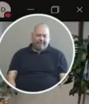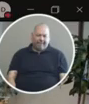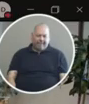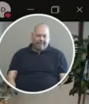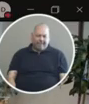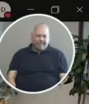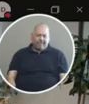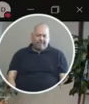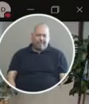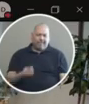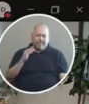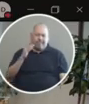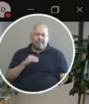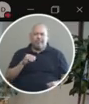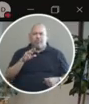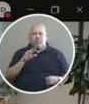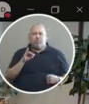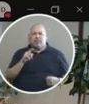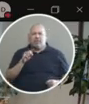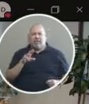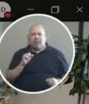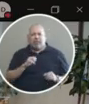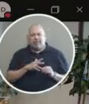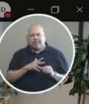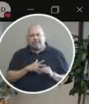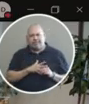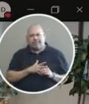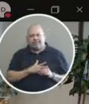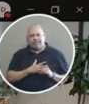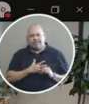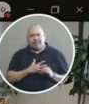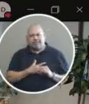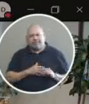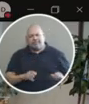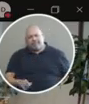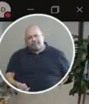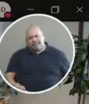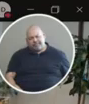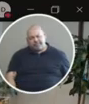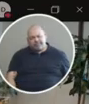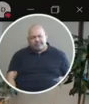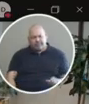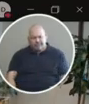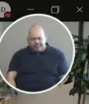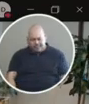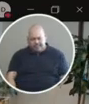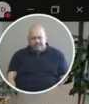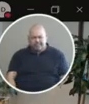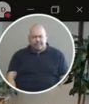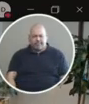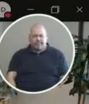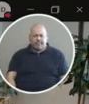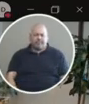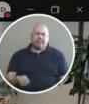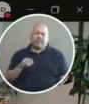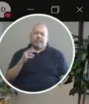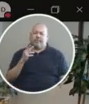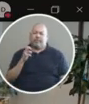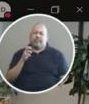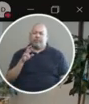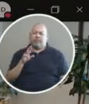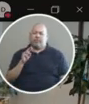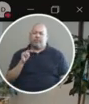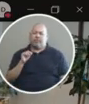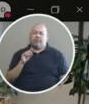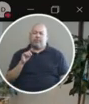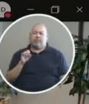Representative Rivera? Or wait, Representative Hernandez. Wait, Henry, you wanted to